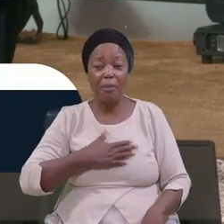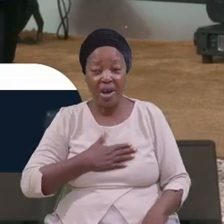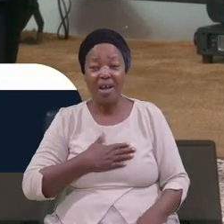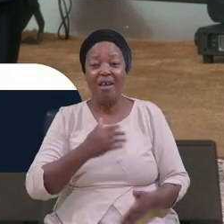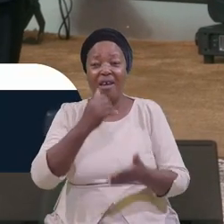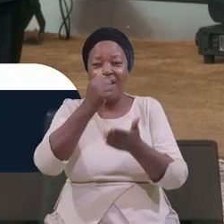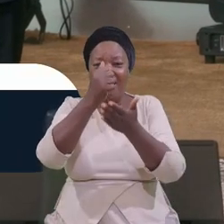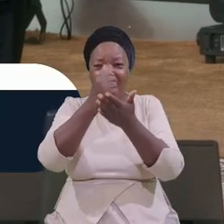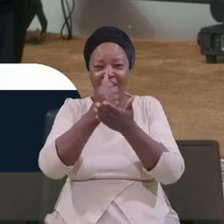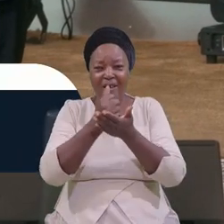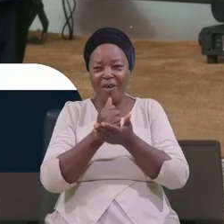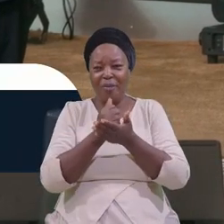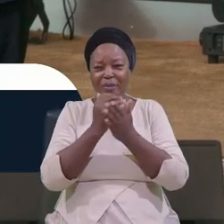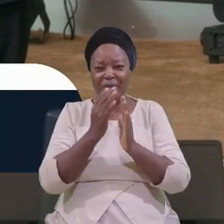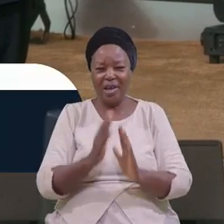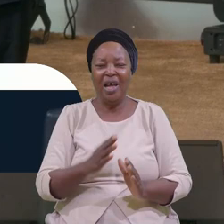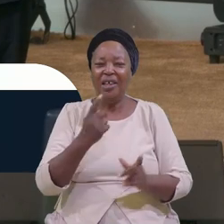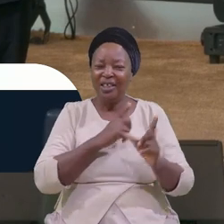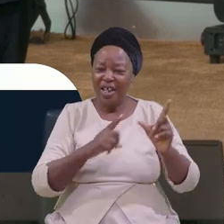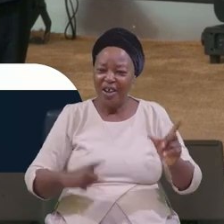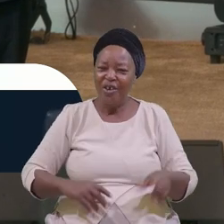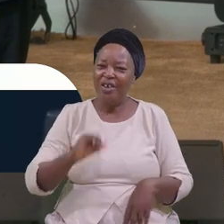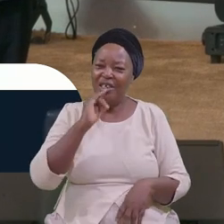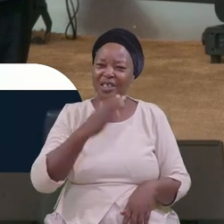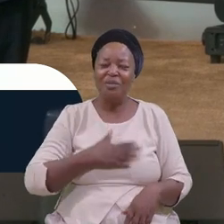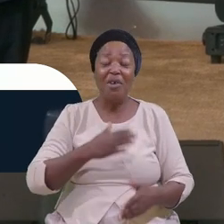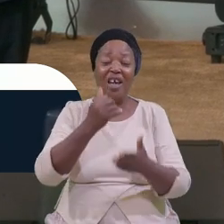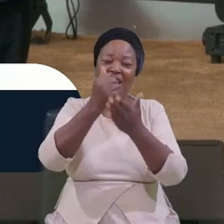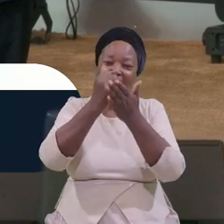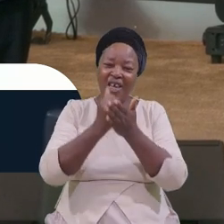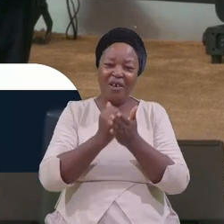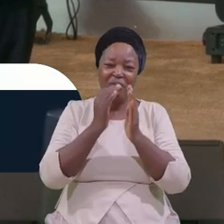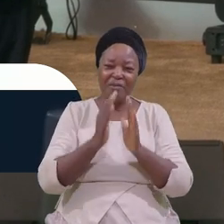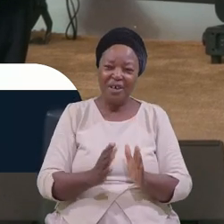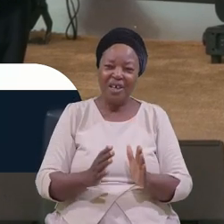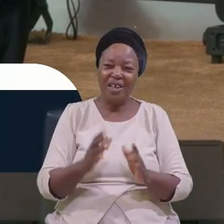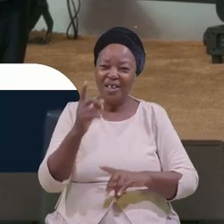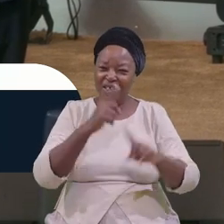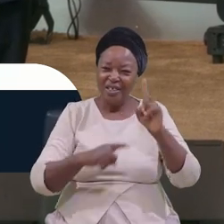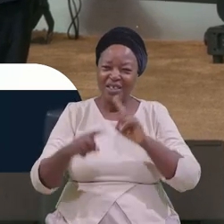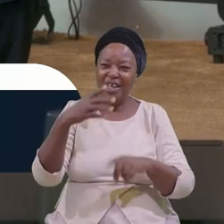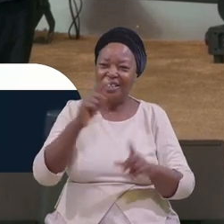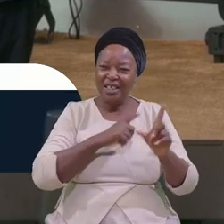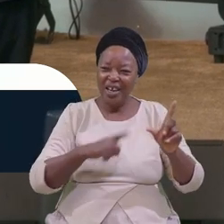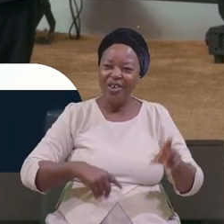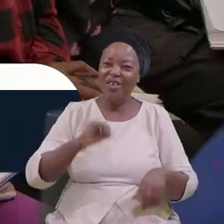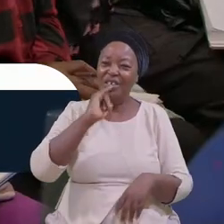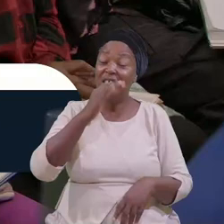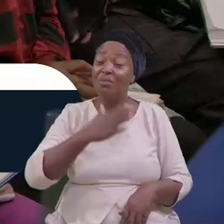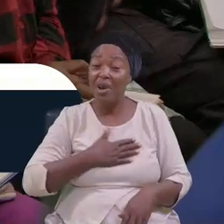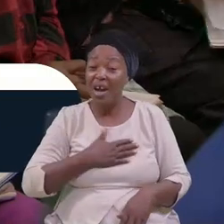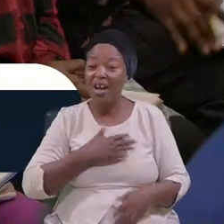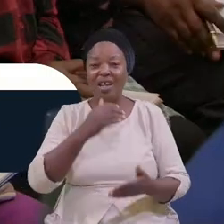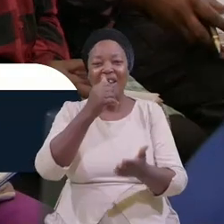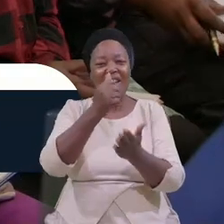helper. The Lord is my helper. The Lord is my